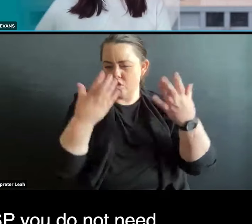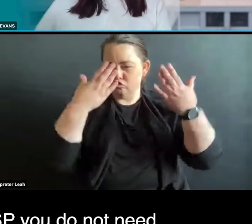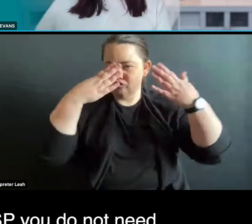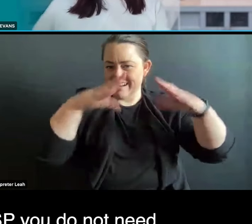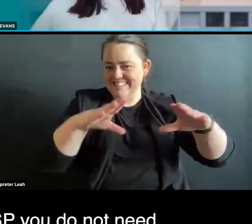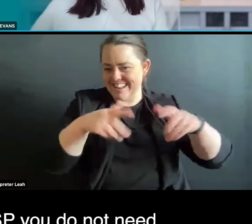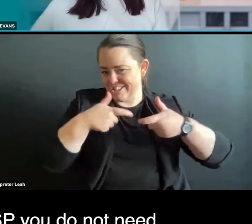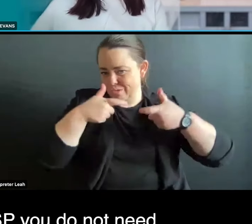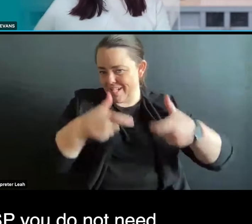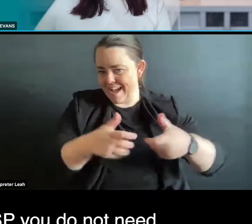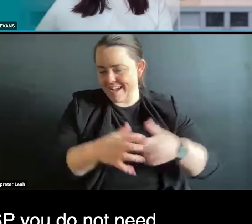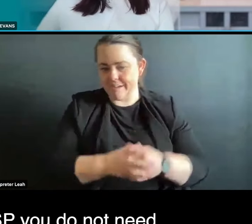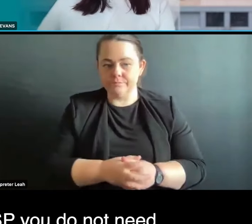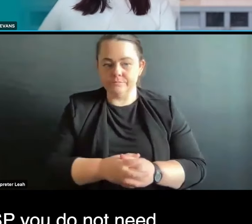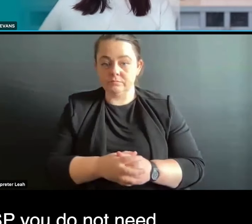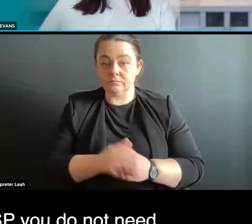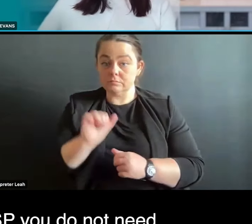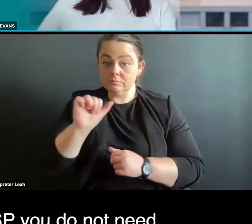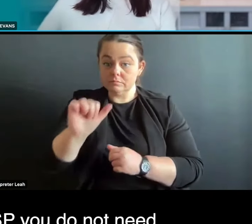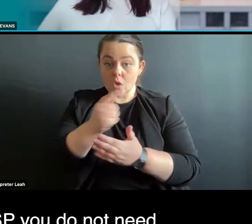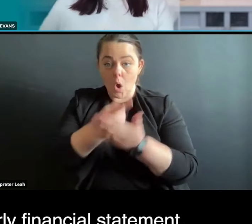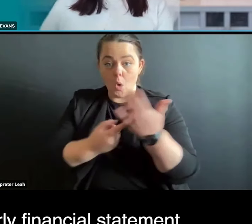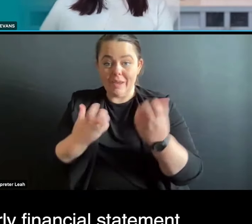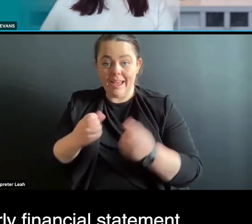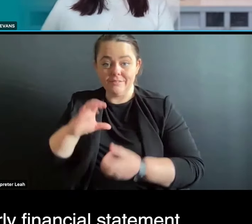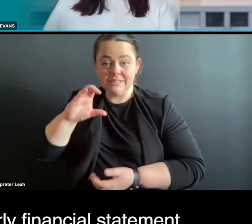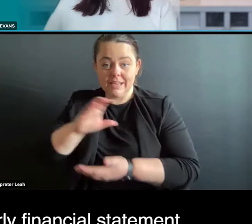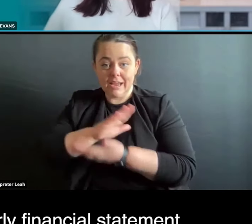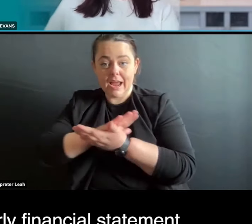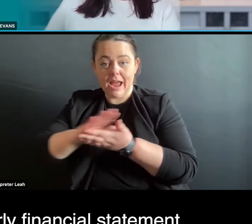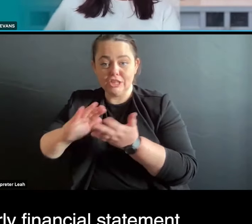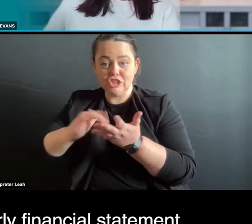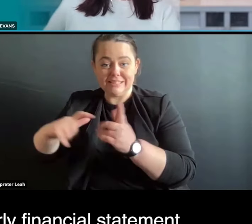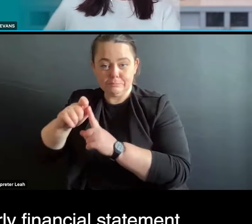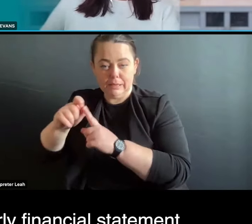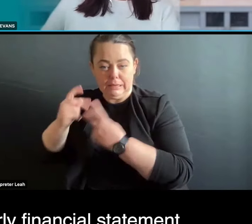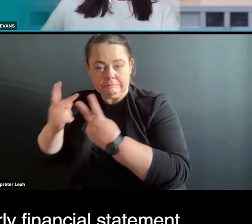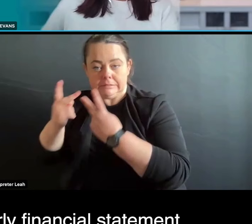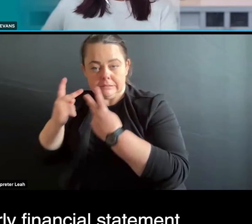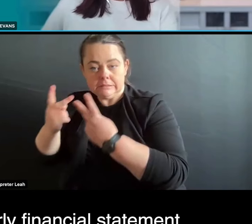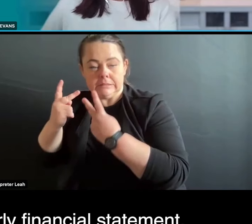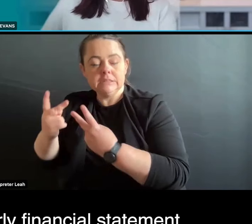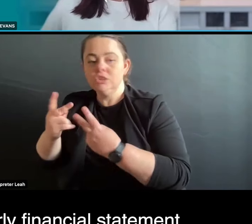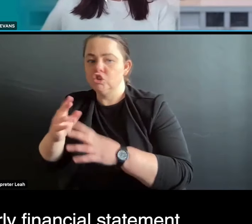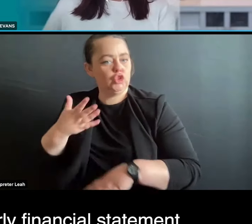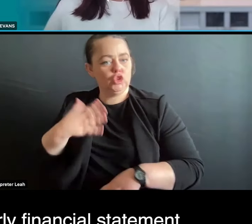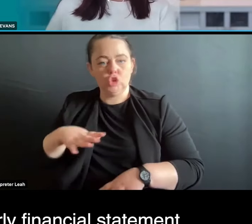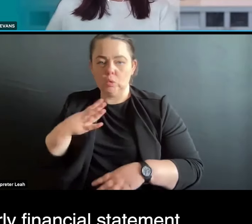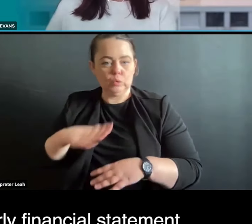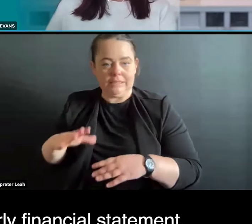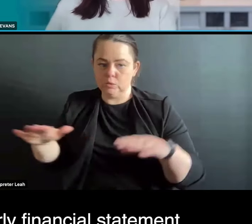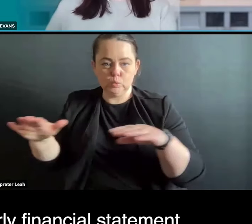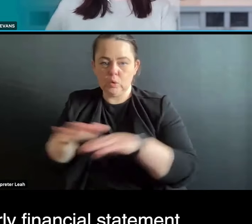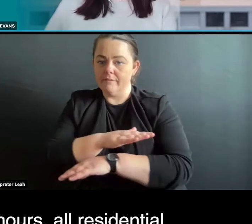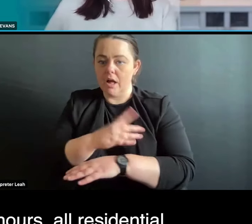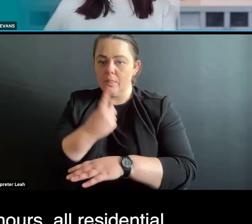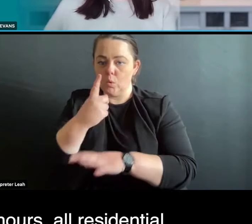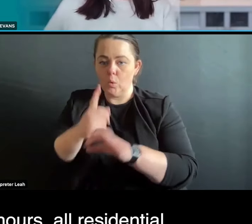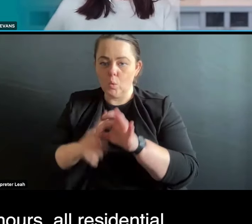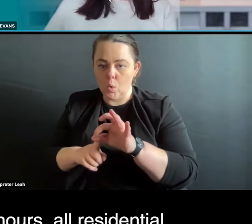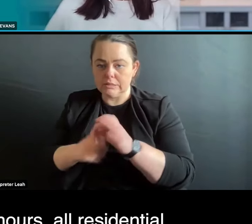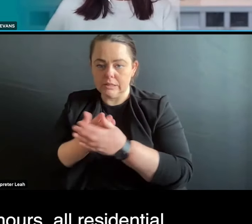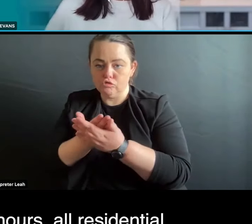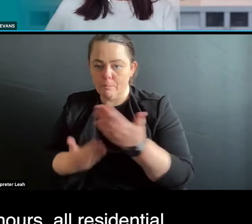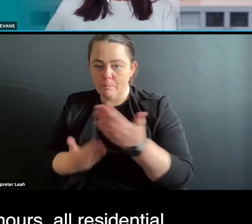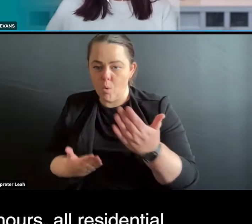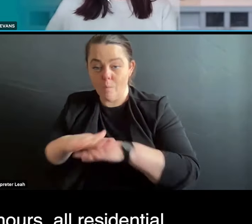only delivers CHSP, you do not need to complete the report of the quarterly financial statement. The section on